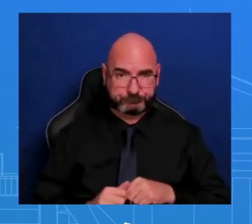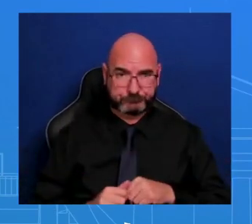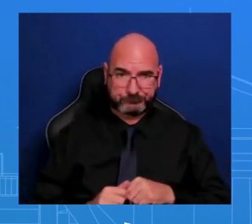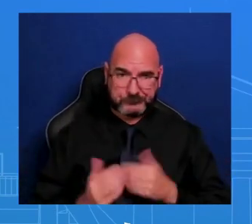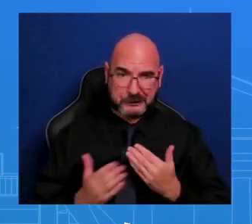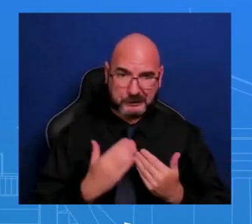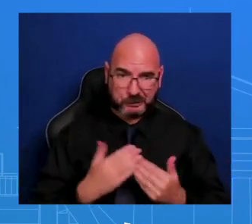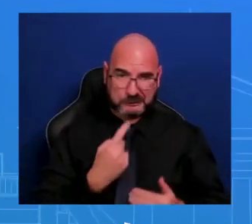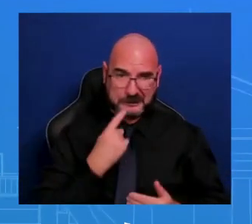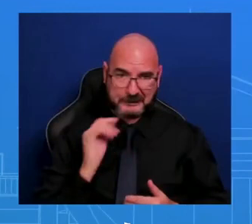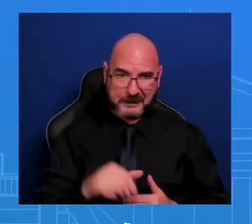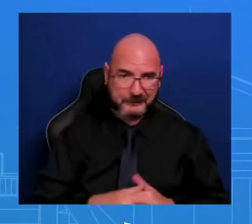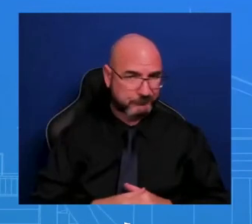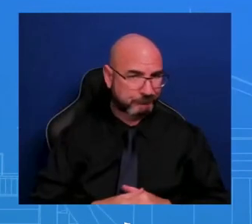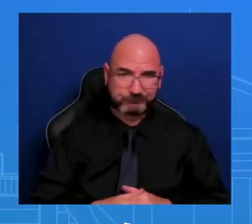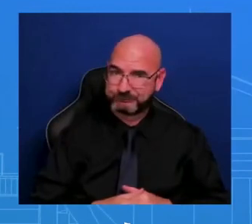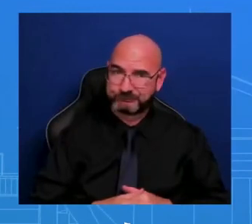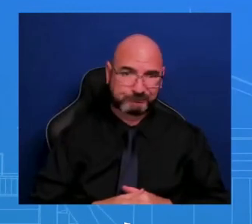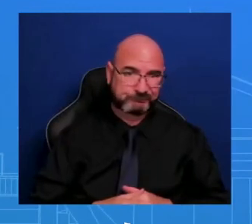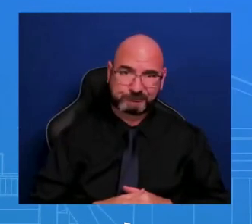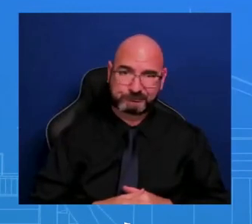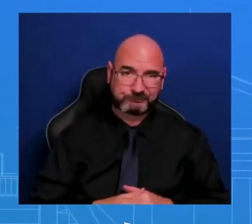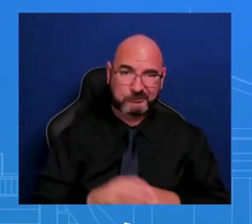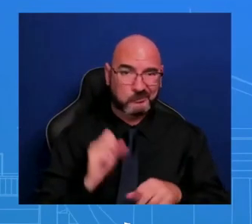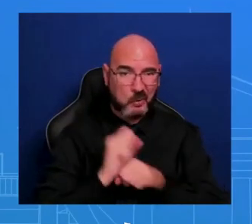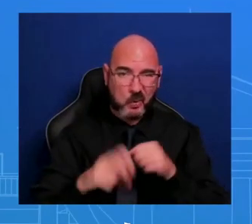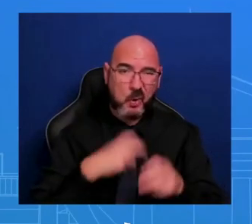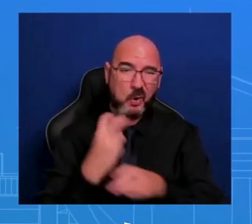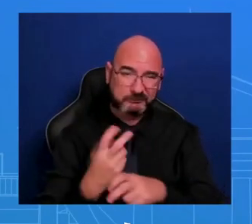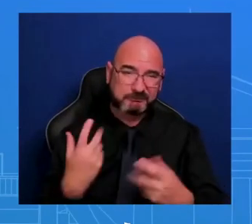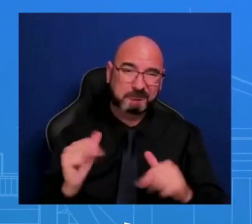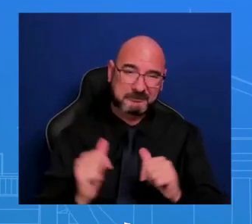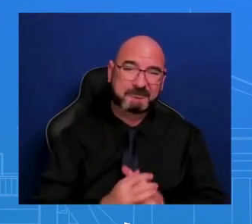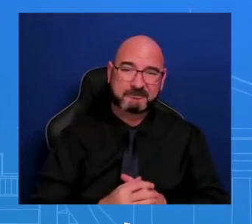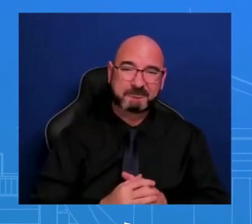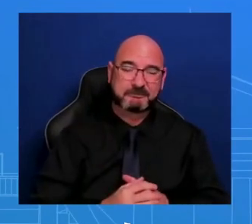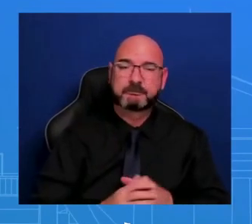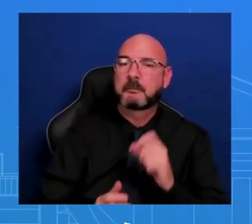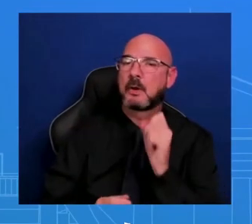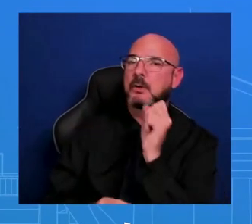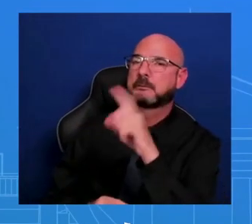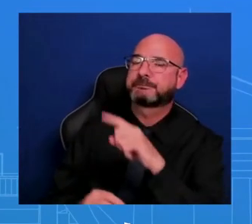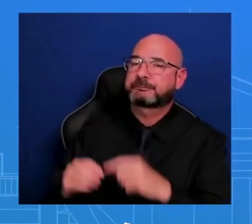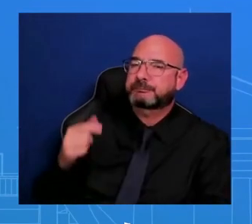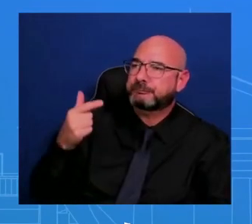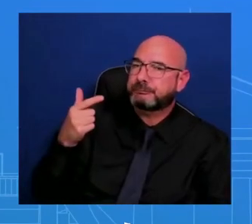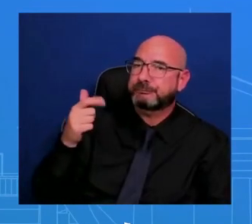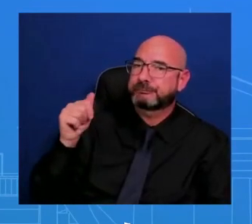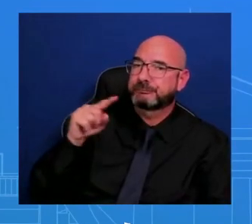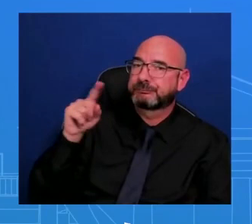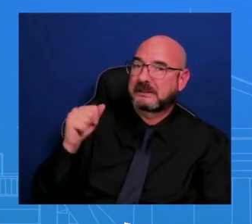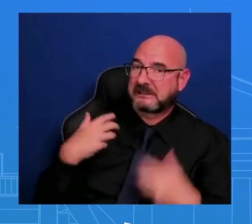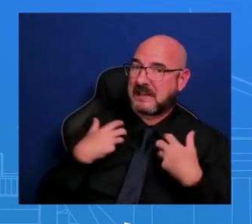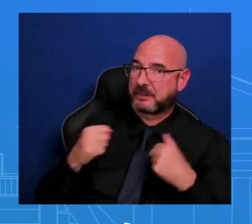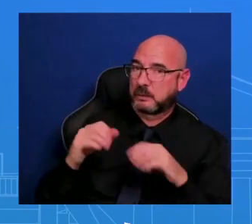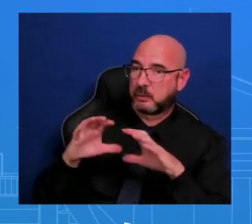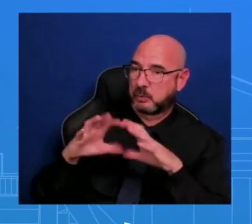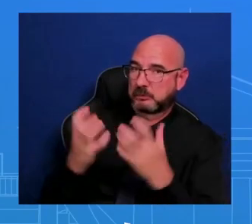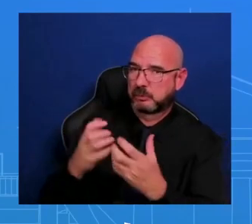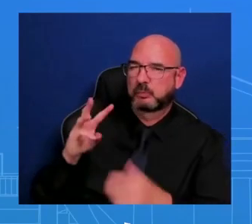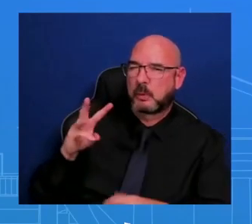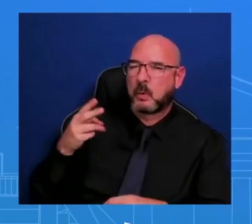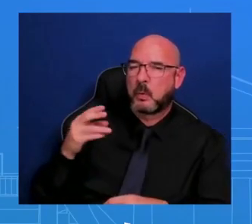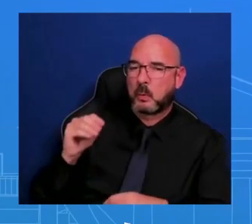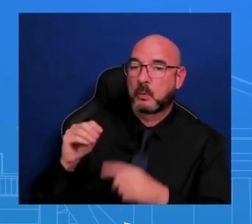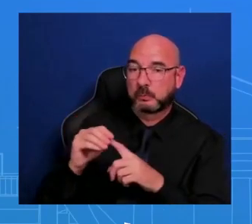time. One. So the Gaza Health Ministry, obviously run by Hamas, said about 700 people were killed in an Israeli airstrike today. First of all, is that a figure